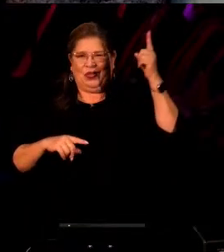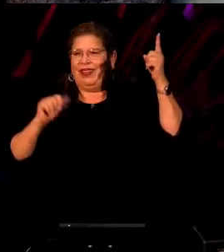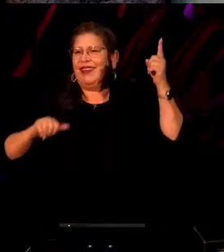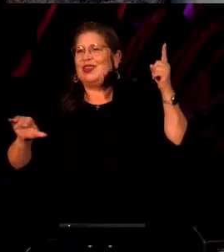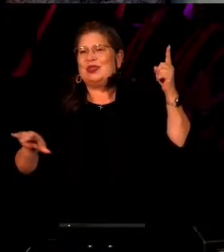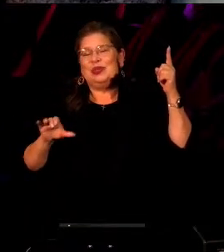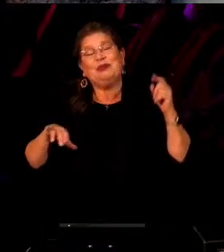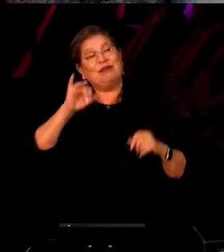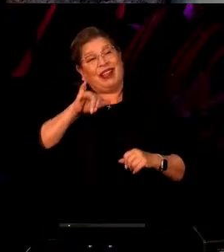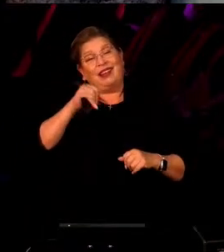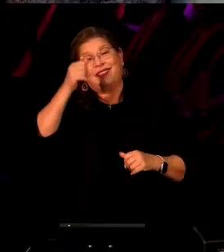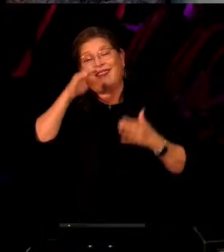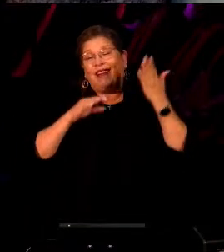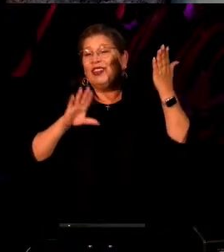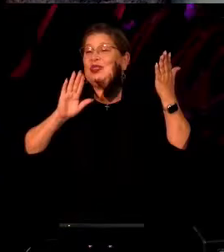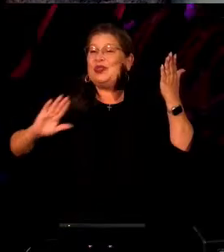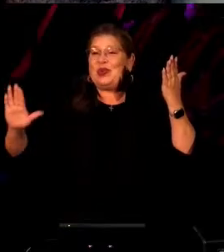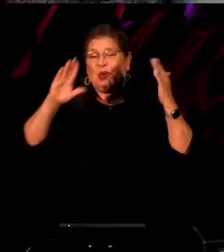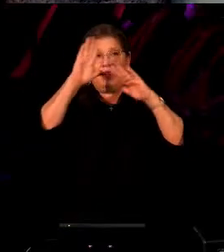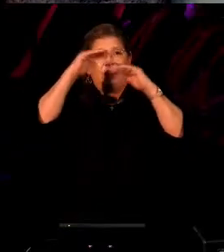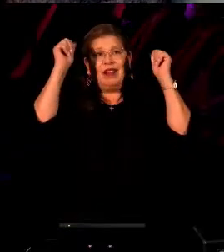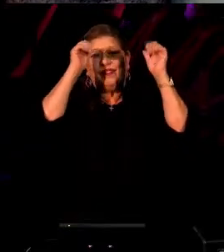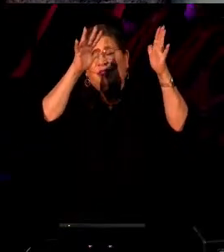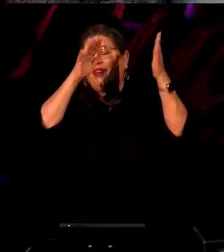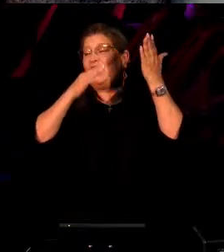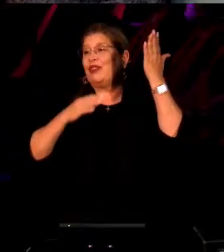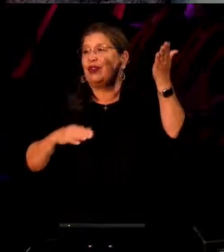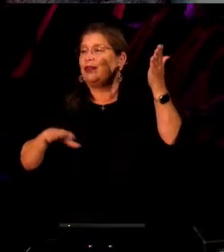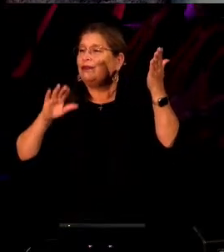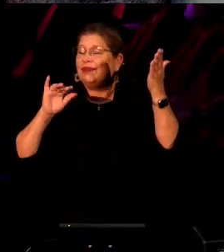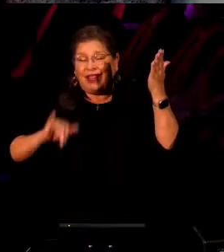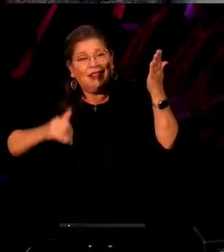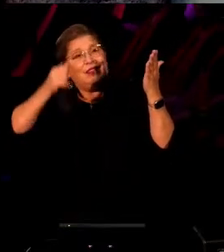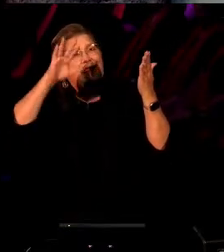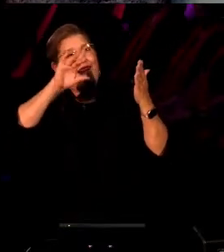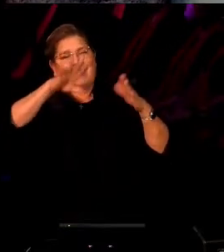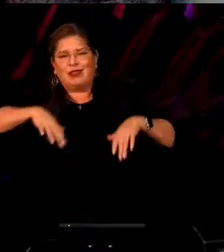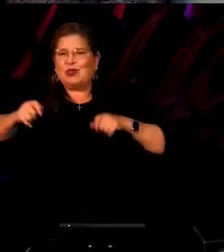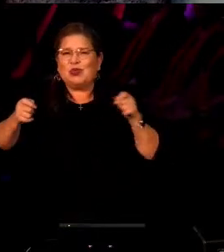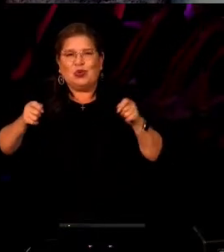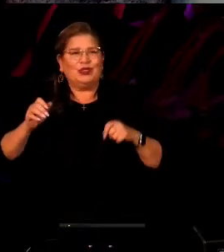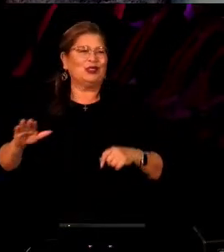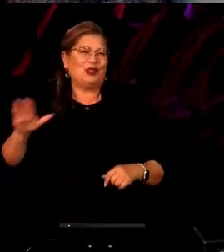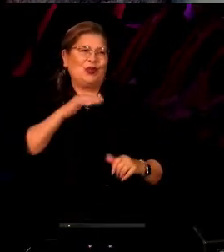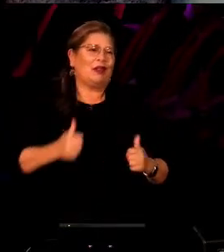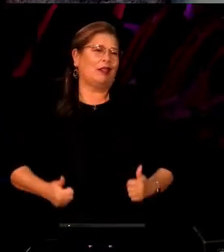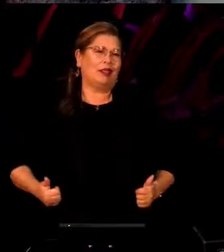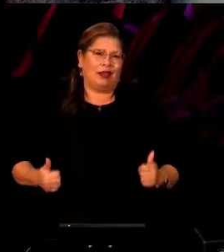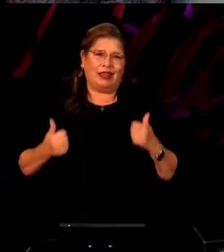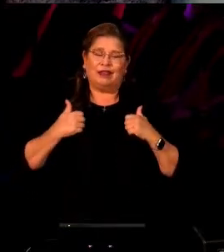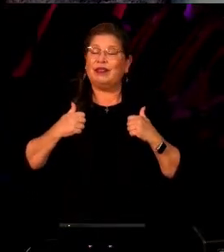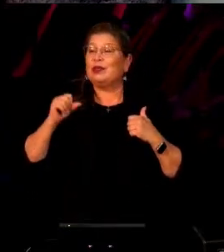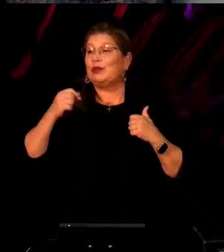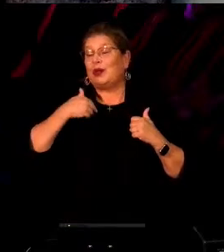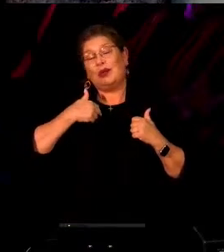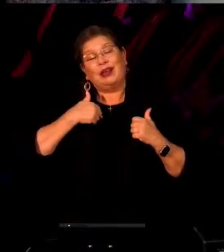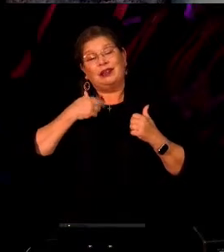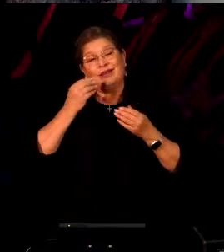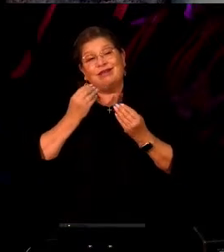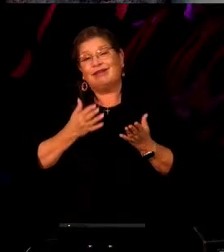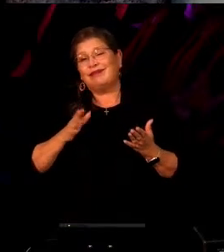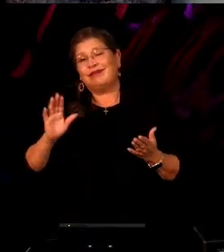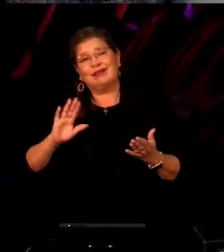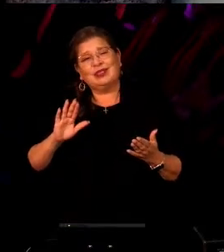That same God is your Heavenly Father. That same God rules your life. And so I say, do